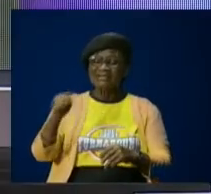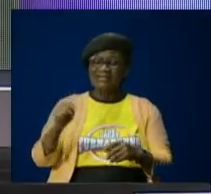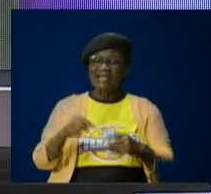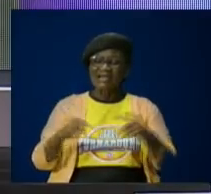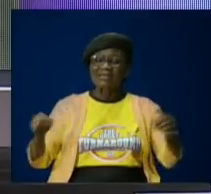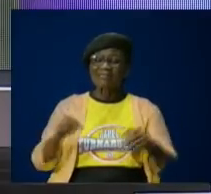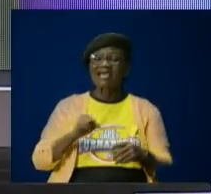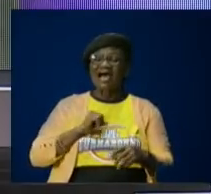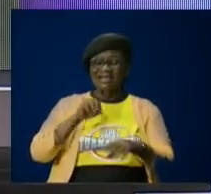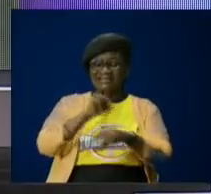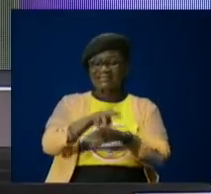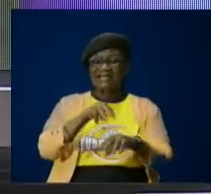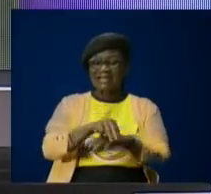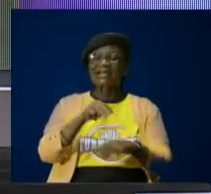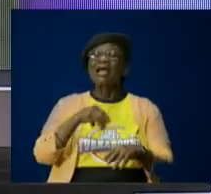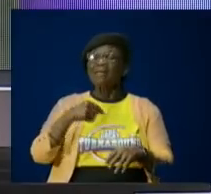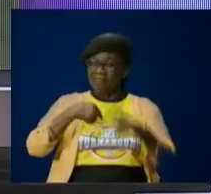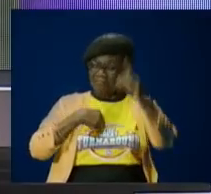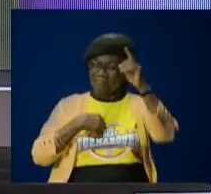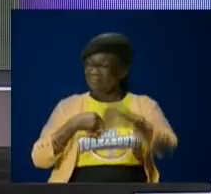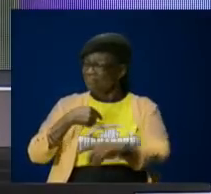you one that you can't get close to.